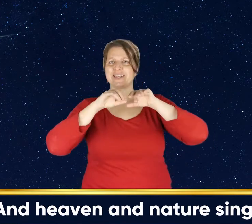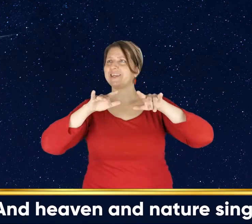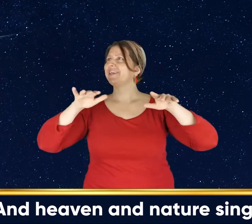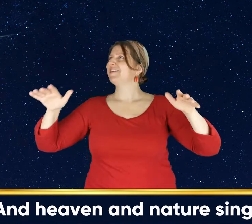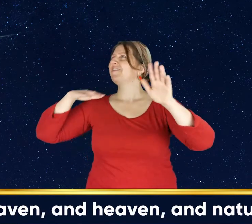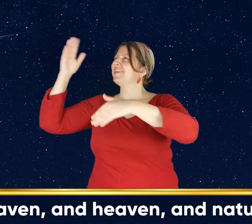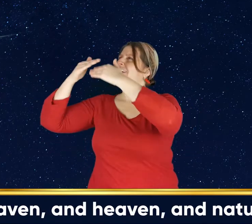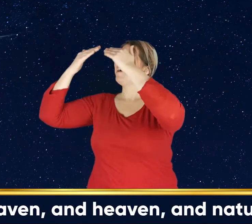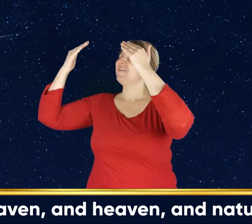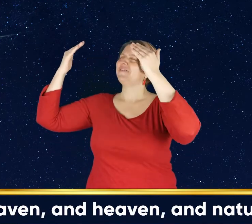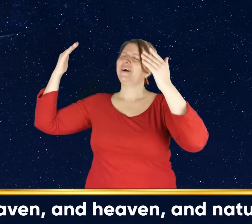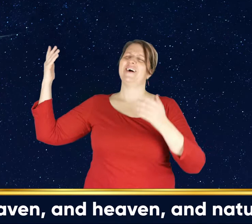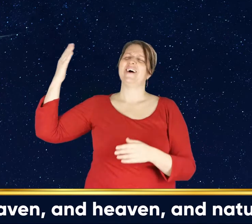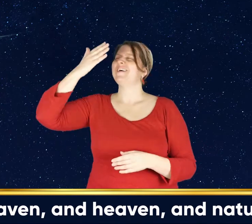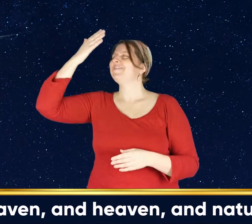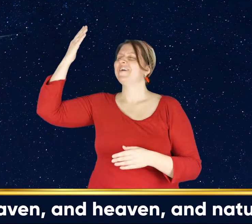And heaven and nature sing.